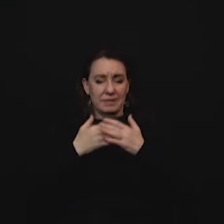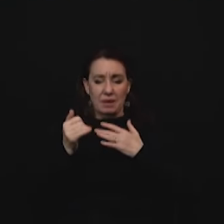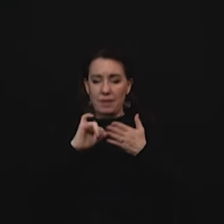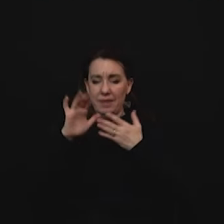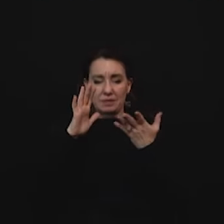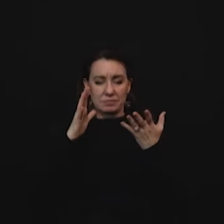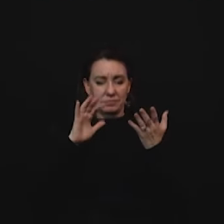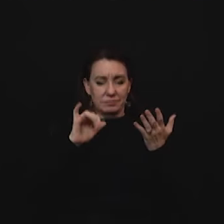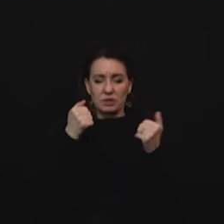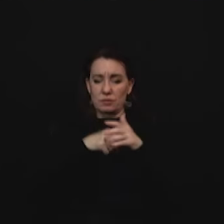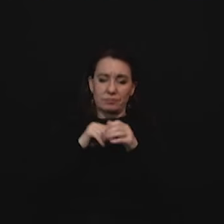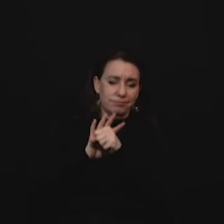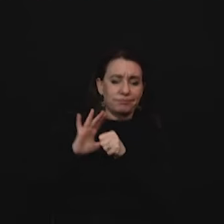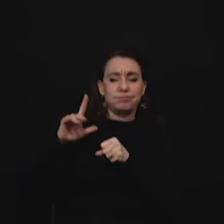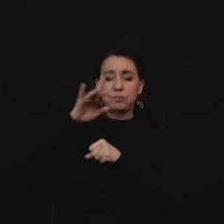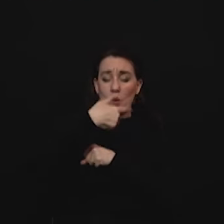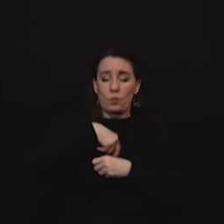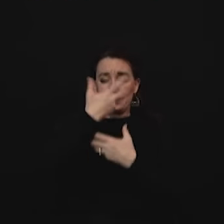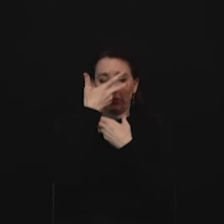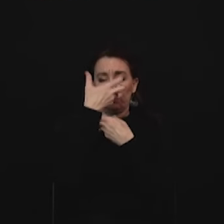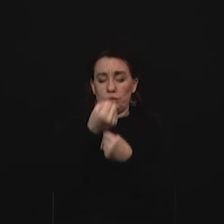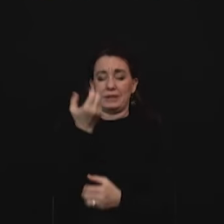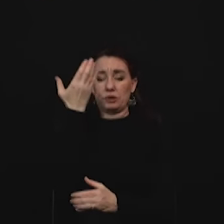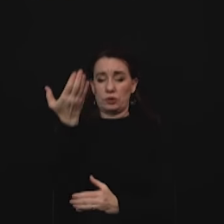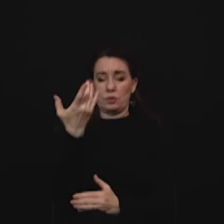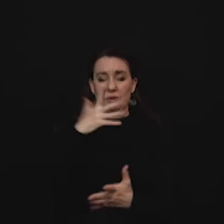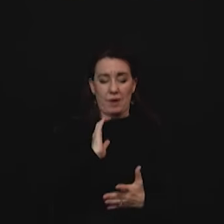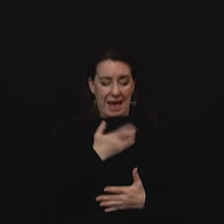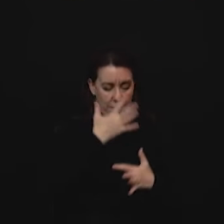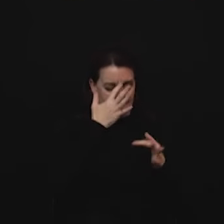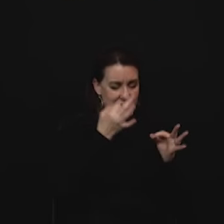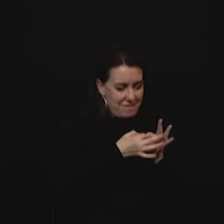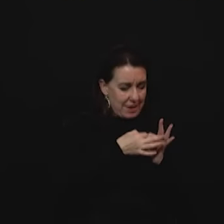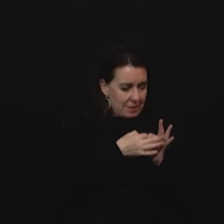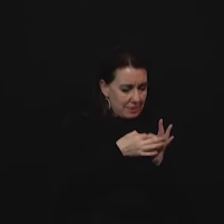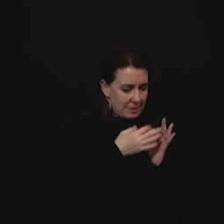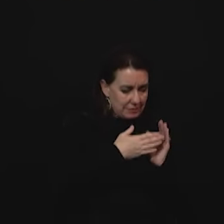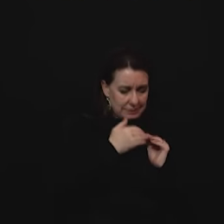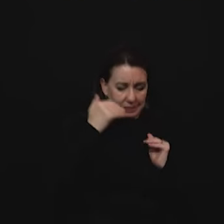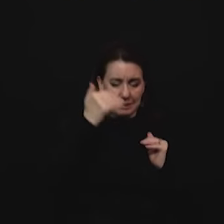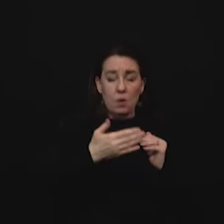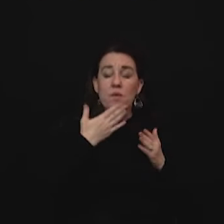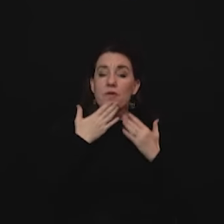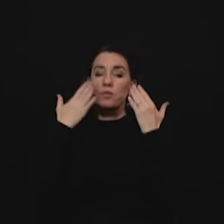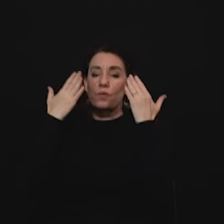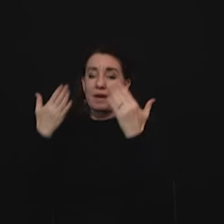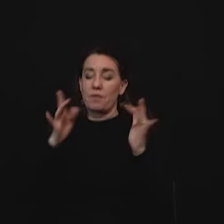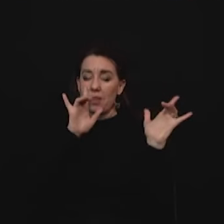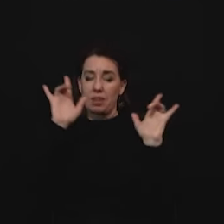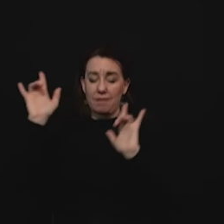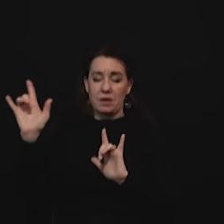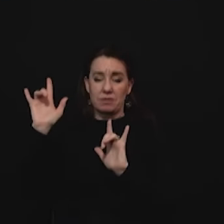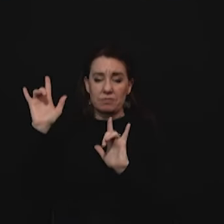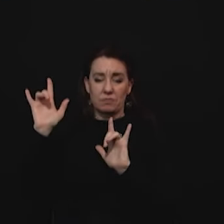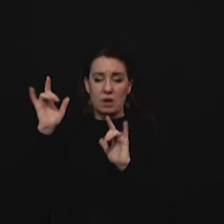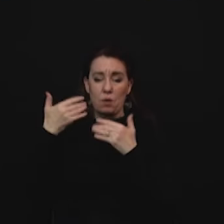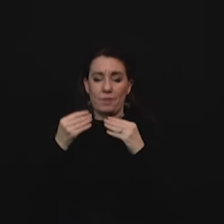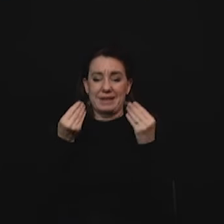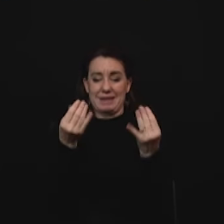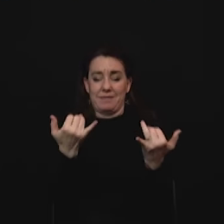you. If we trust you and step out in faith, we are grateful and we love you, and we give